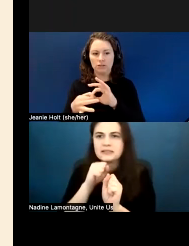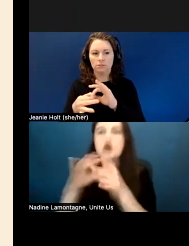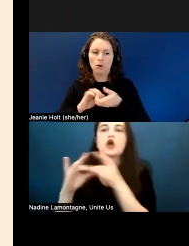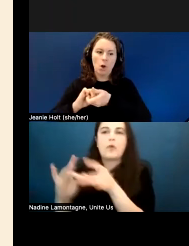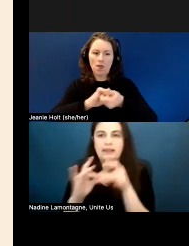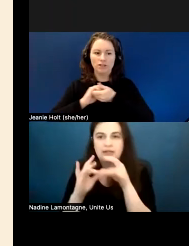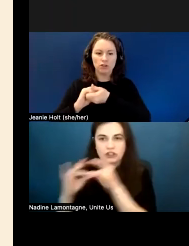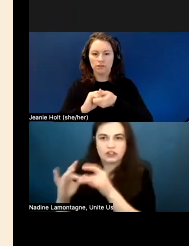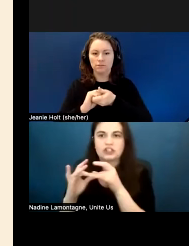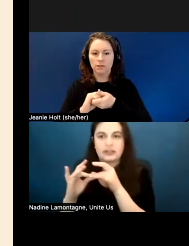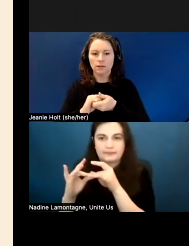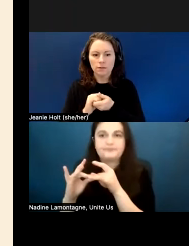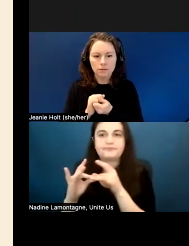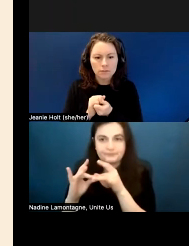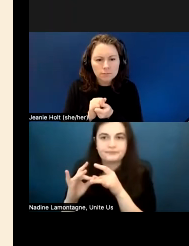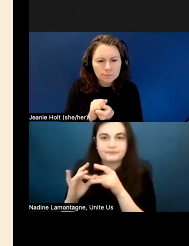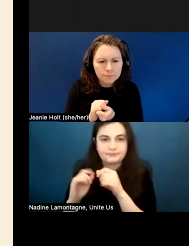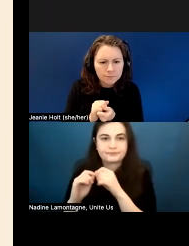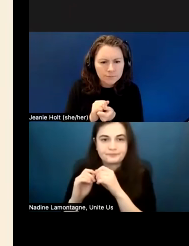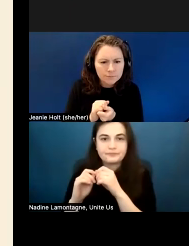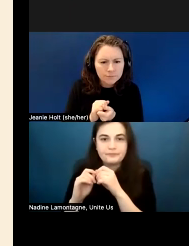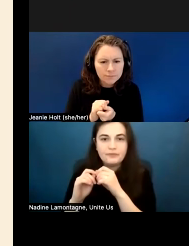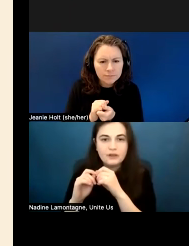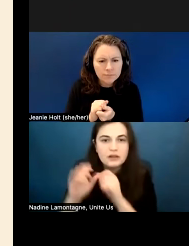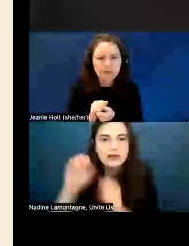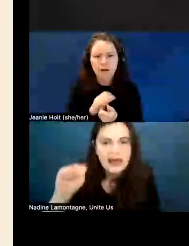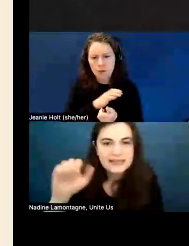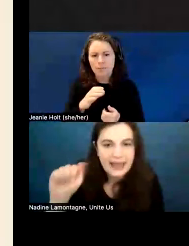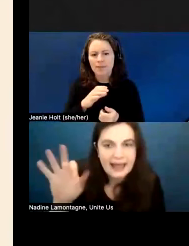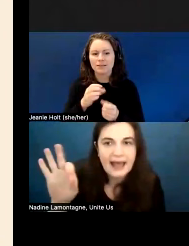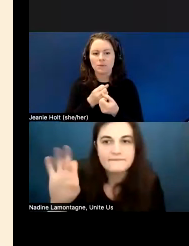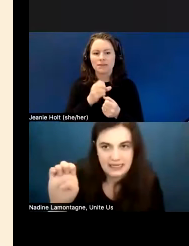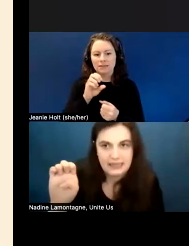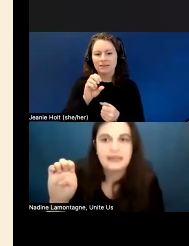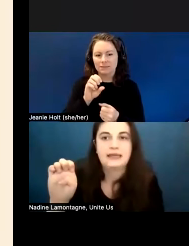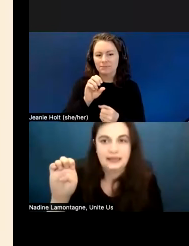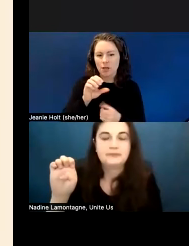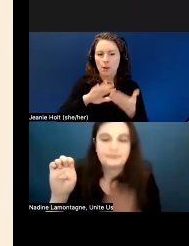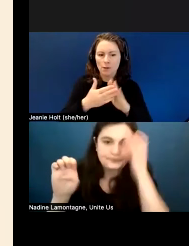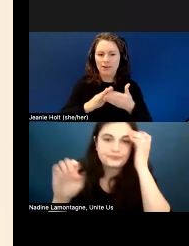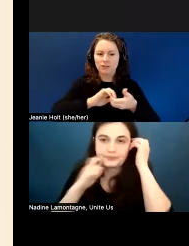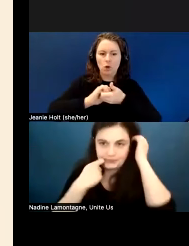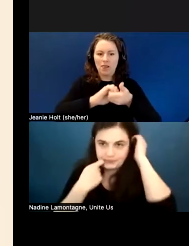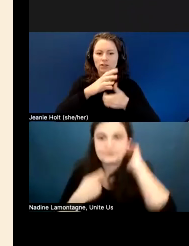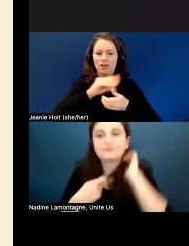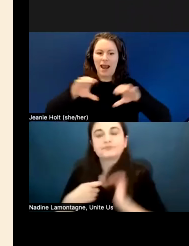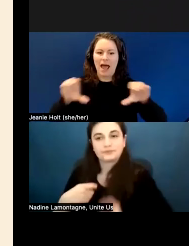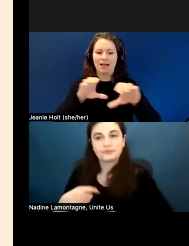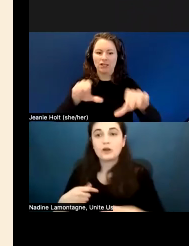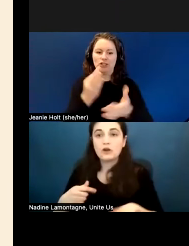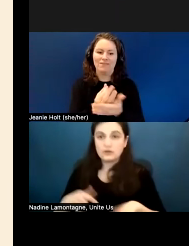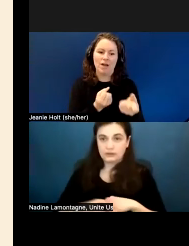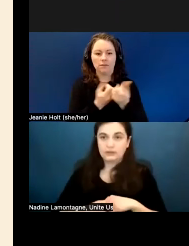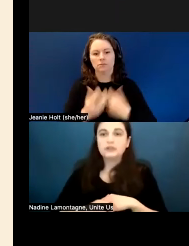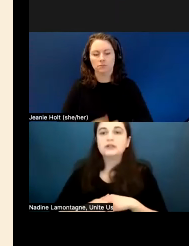pre-pandemic, and that turned out to be a pretty prescient move. So we are a organization